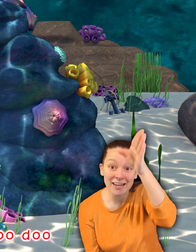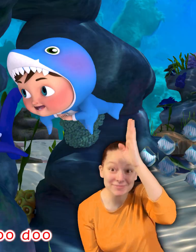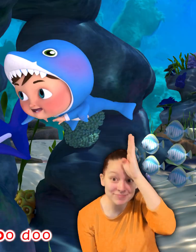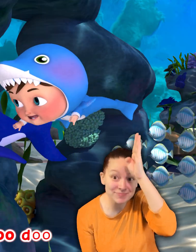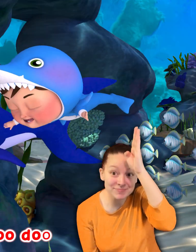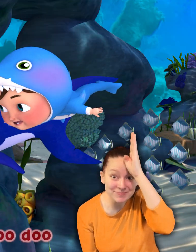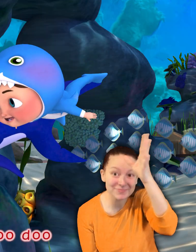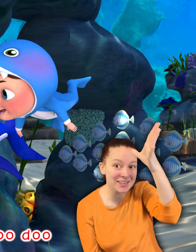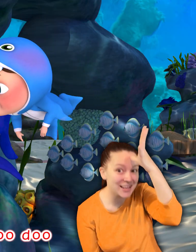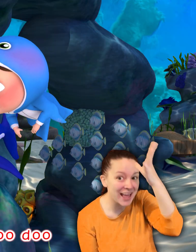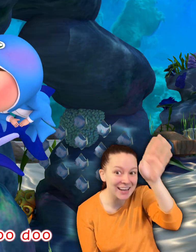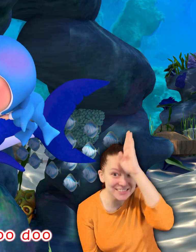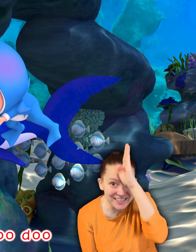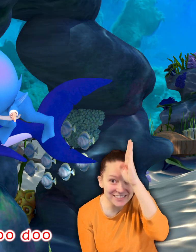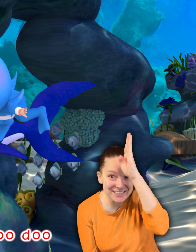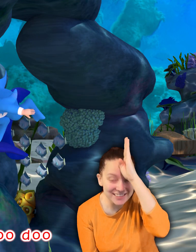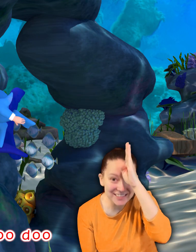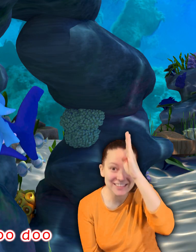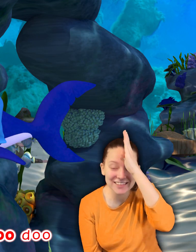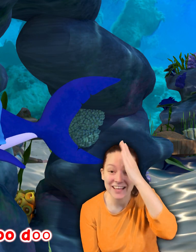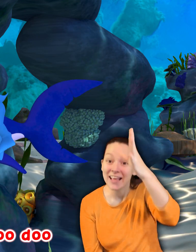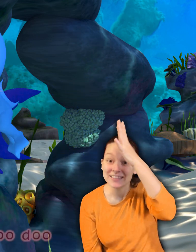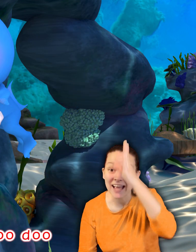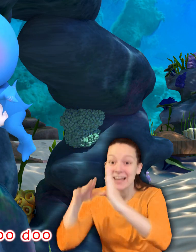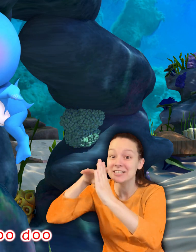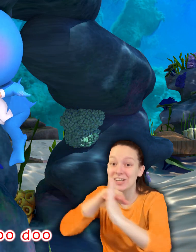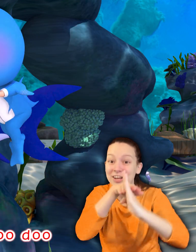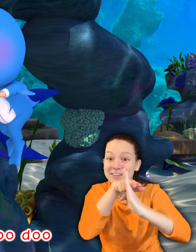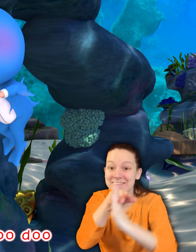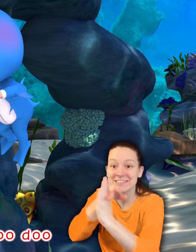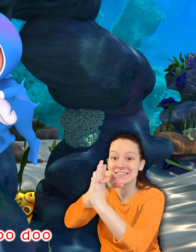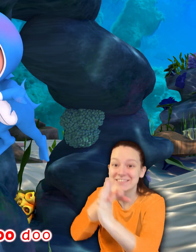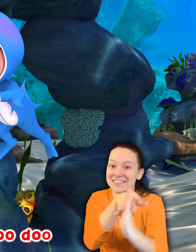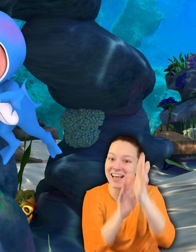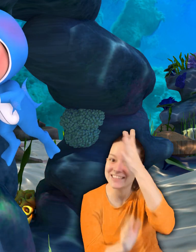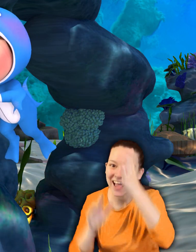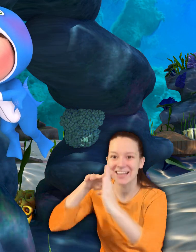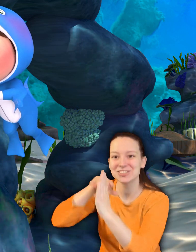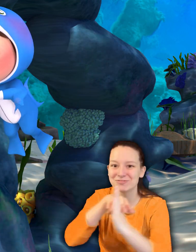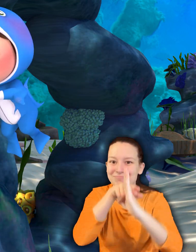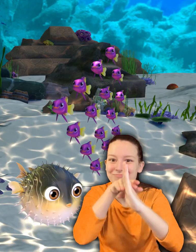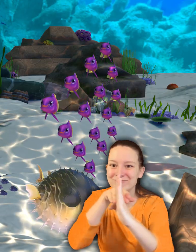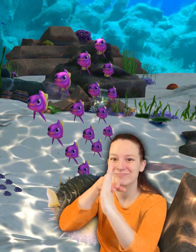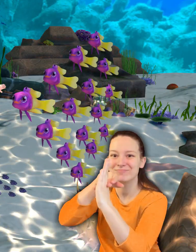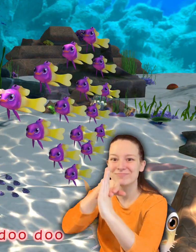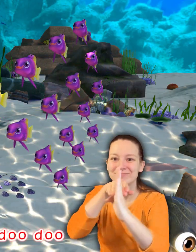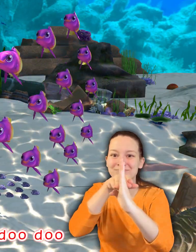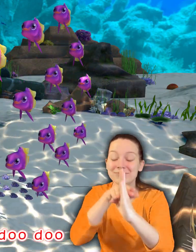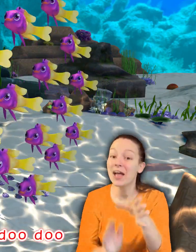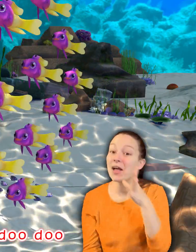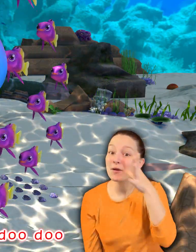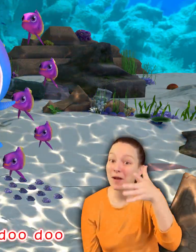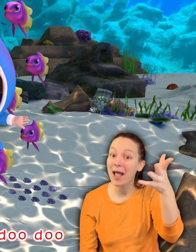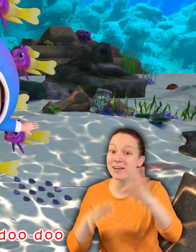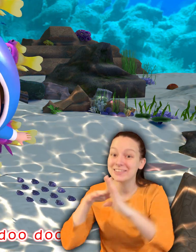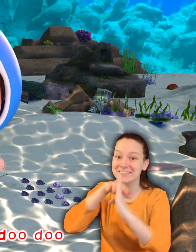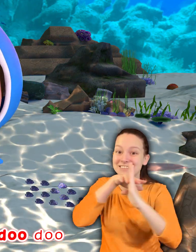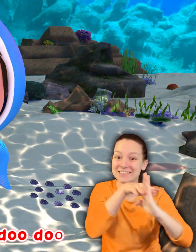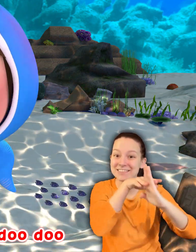shark. Daddy shark. Daddy shark. Daddy shark. Grandma